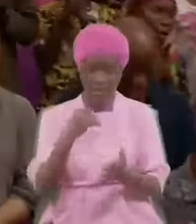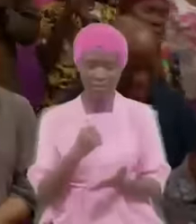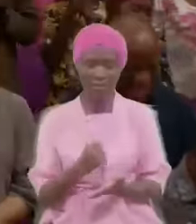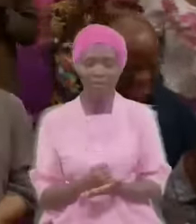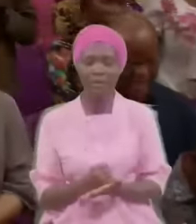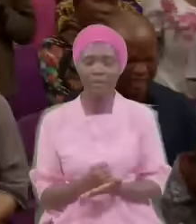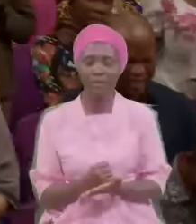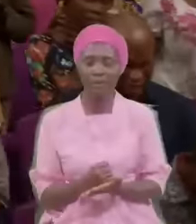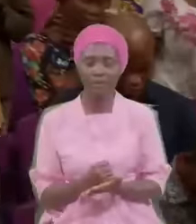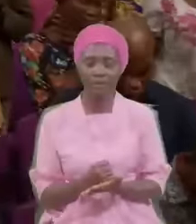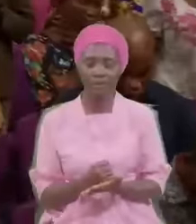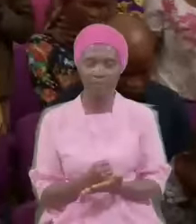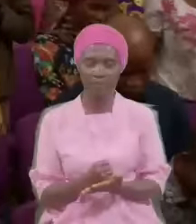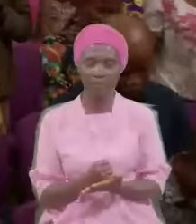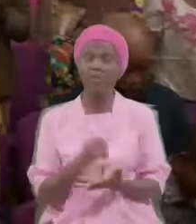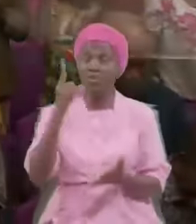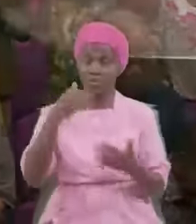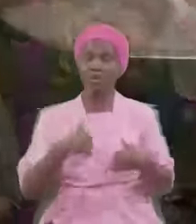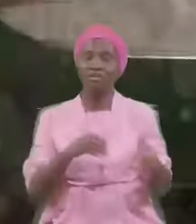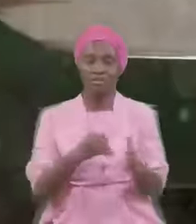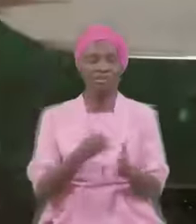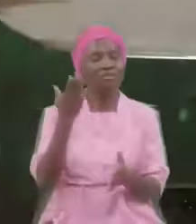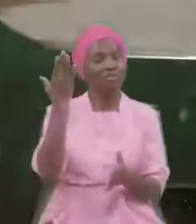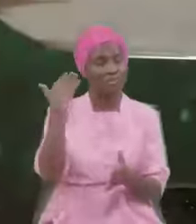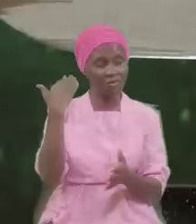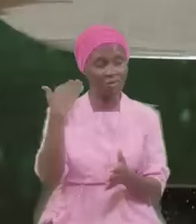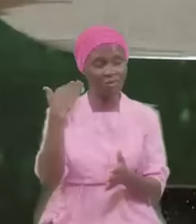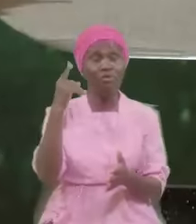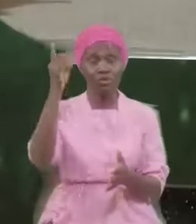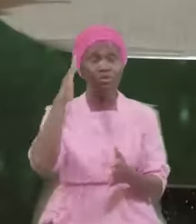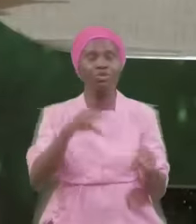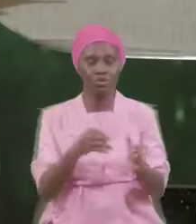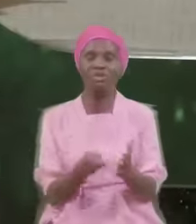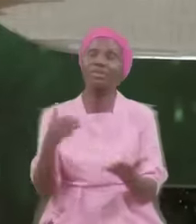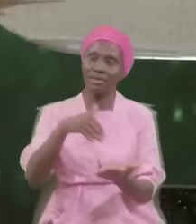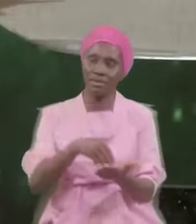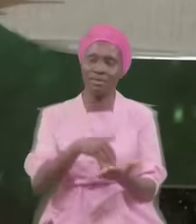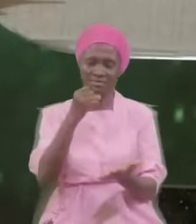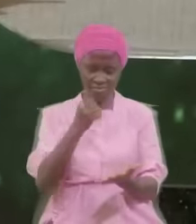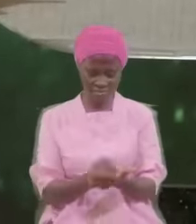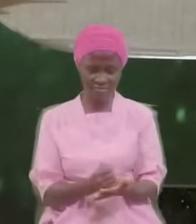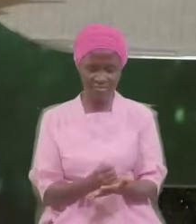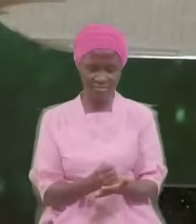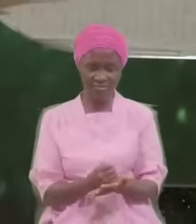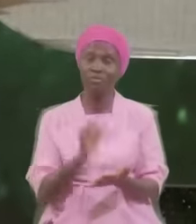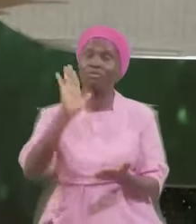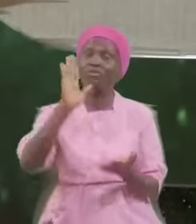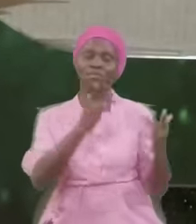name. You've done it before, you'll do it again. Your